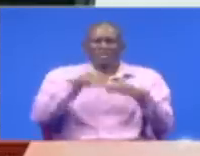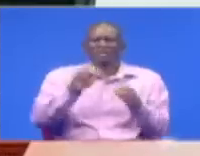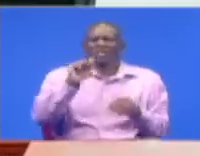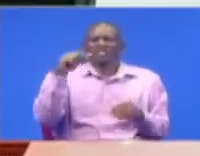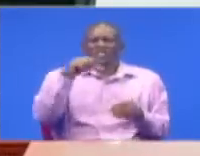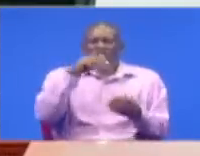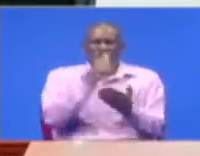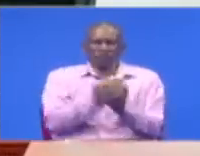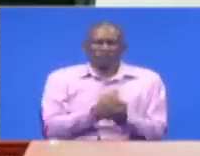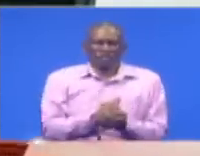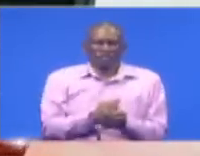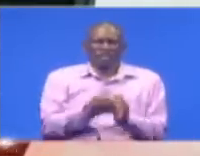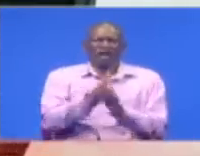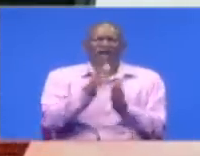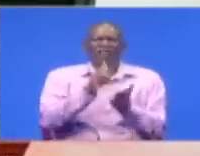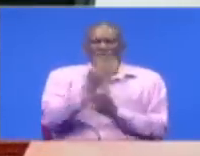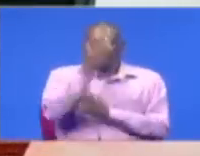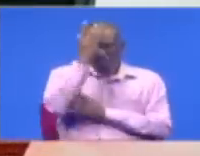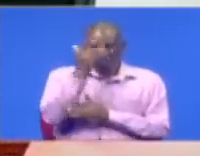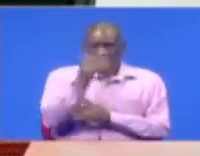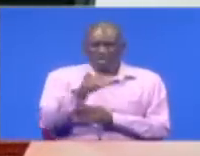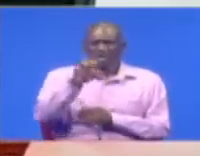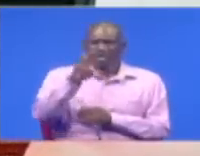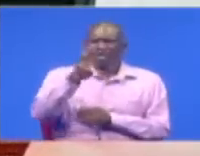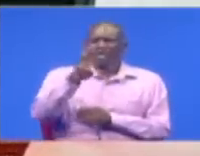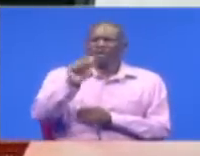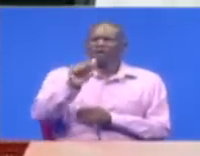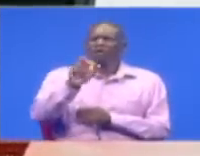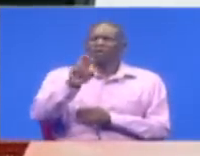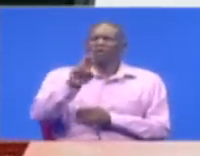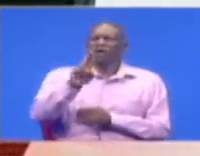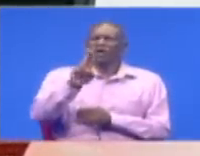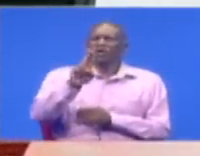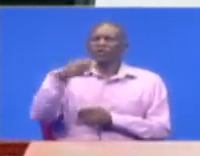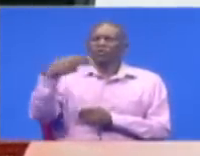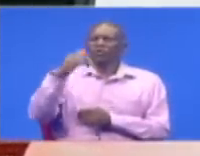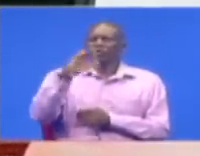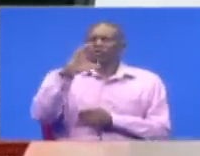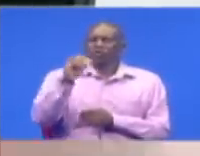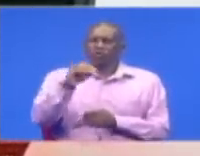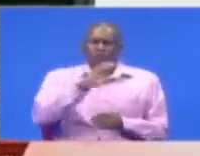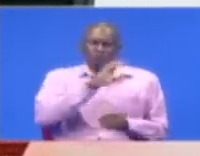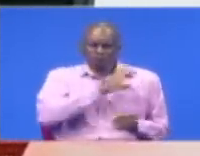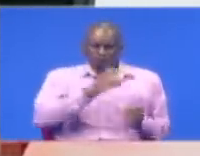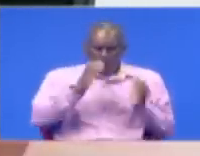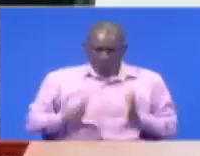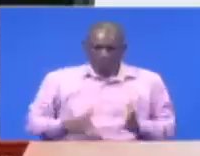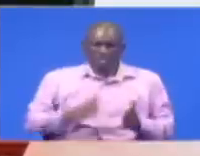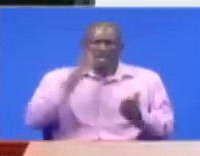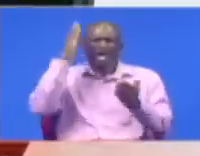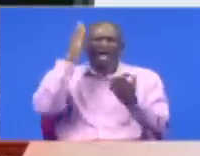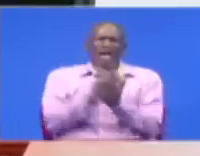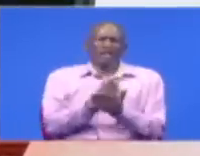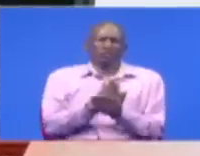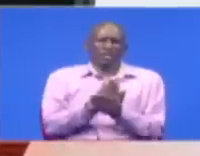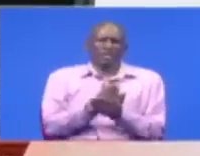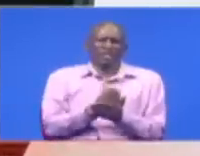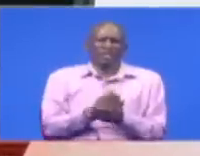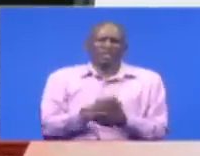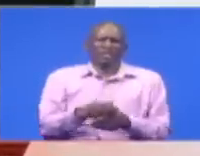General. And that is why in the Waruhio Committee Commission, he actually makes a